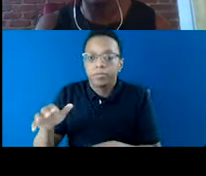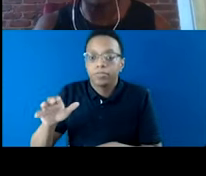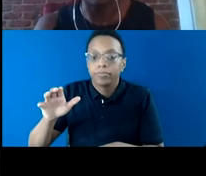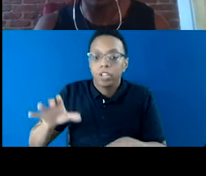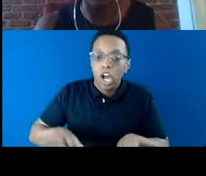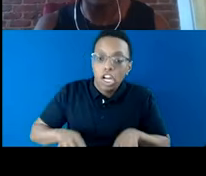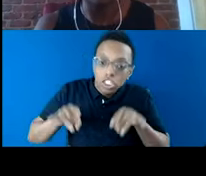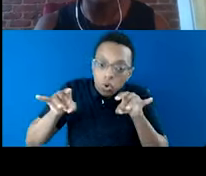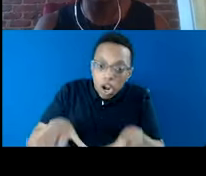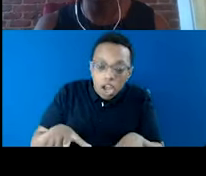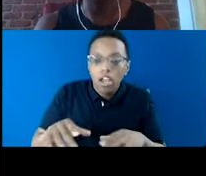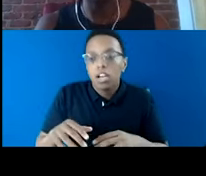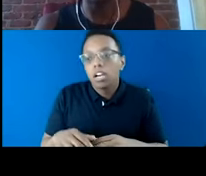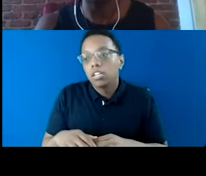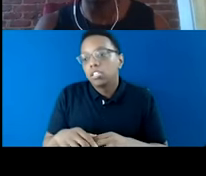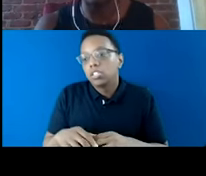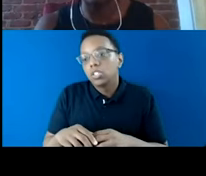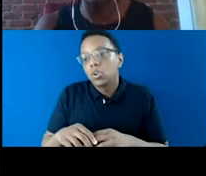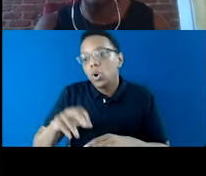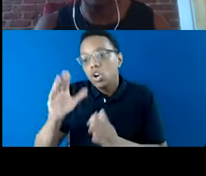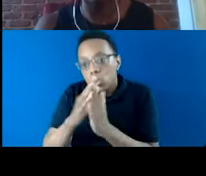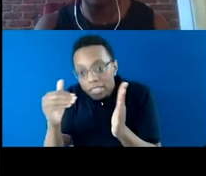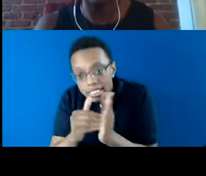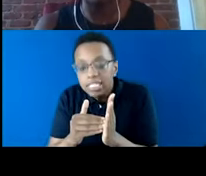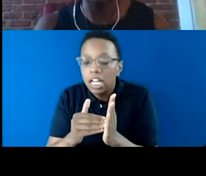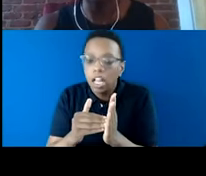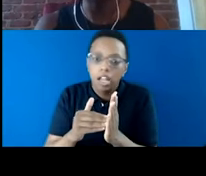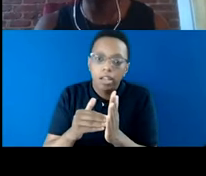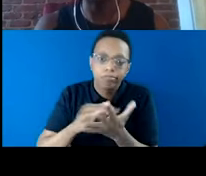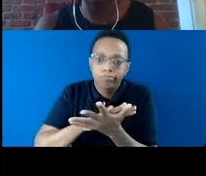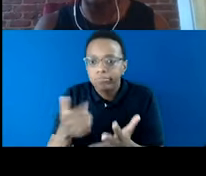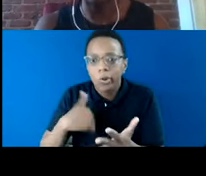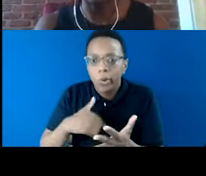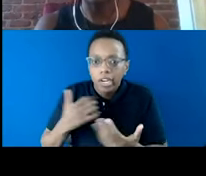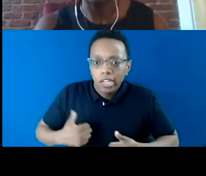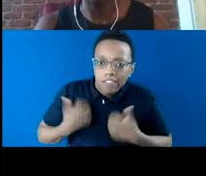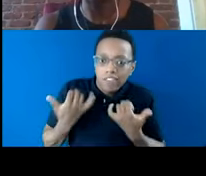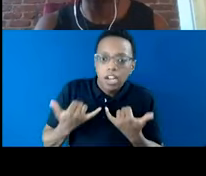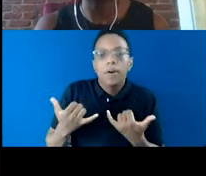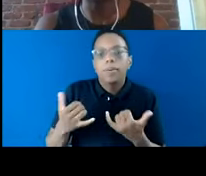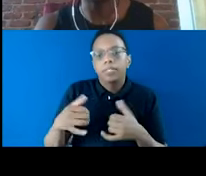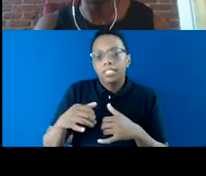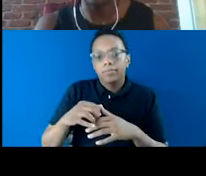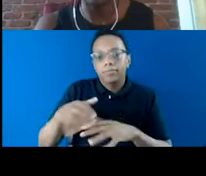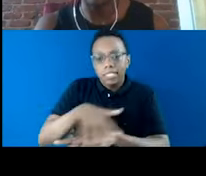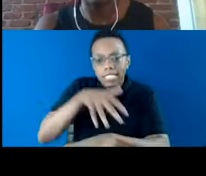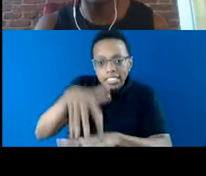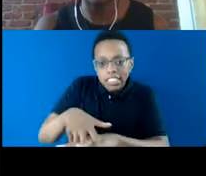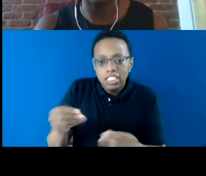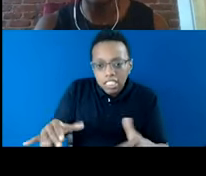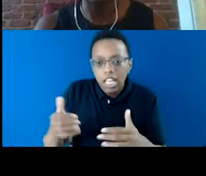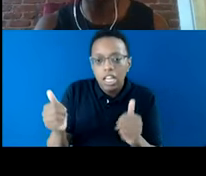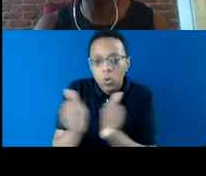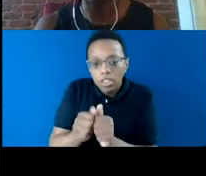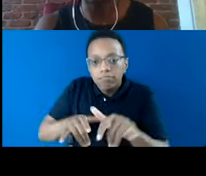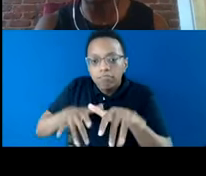or Aotearoa, New Zealand, for example, then many of us are occupying Indigenous land with a colonial relationship. And